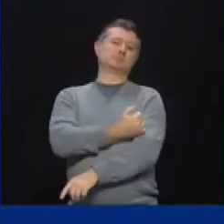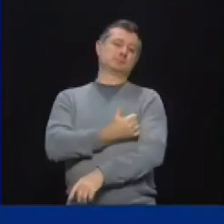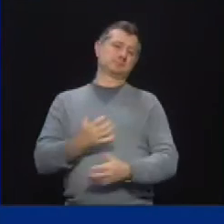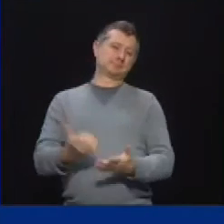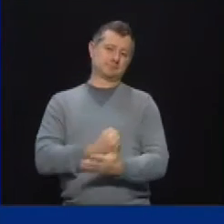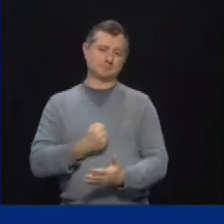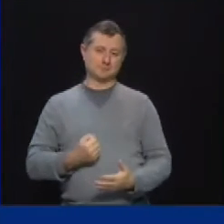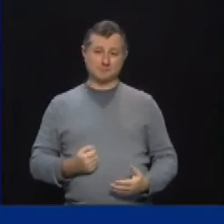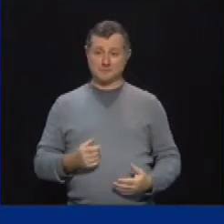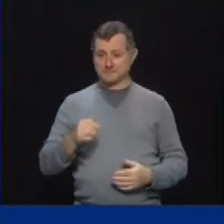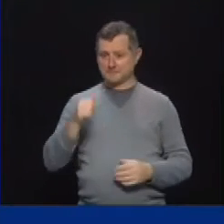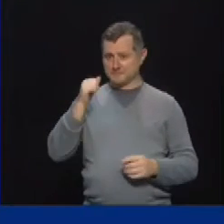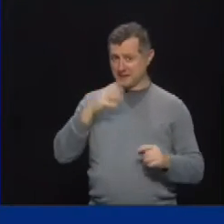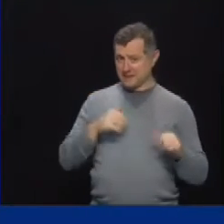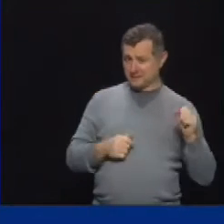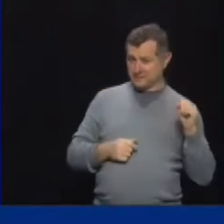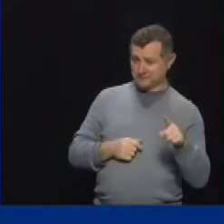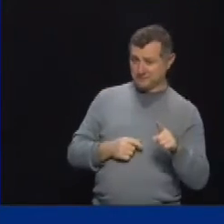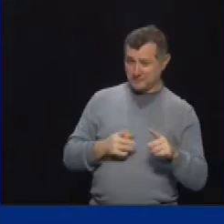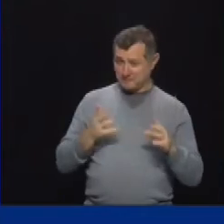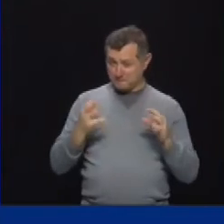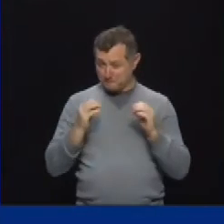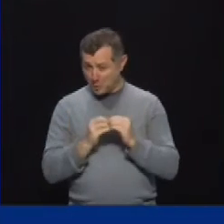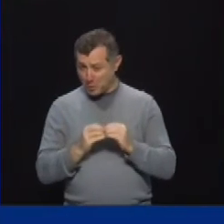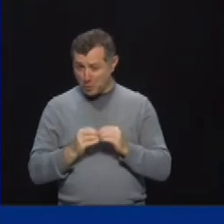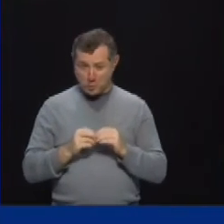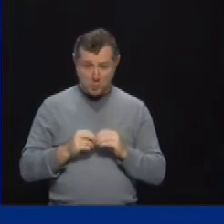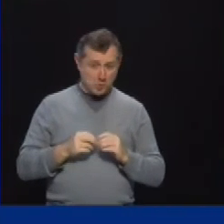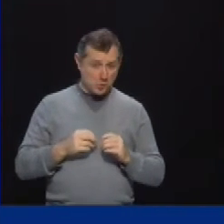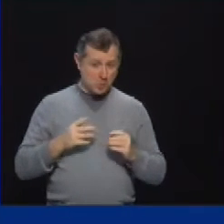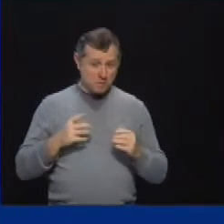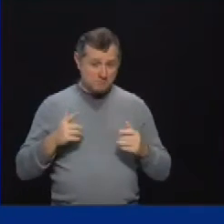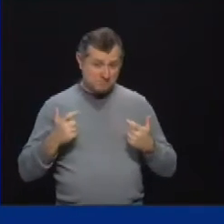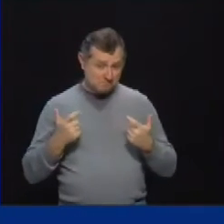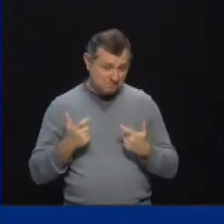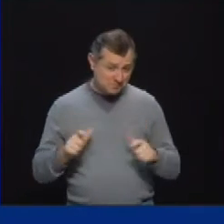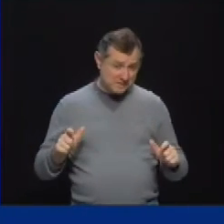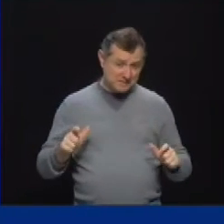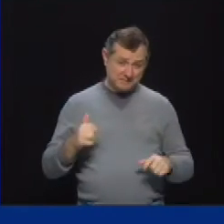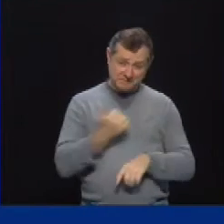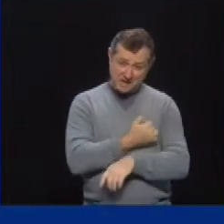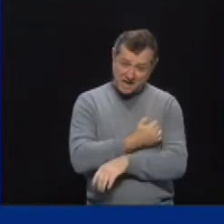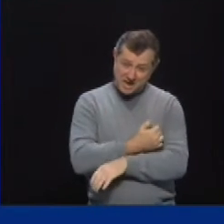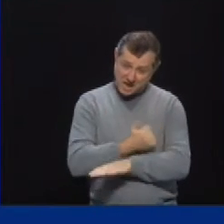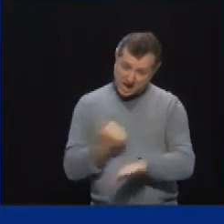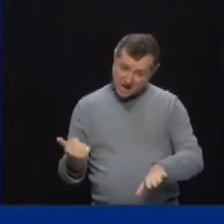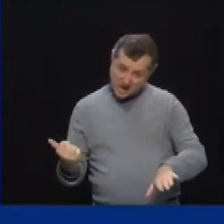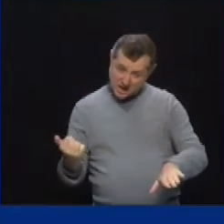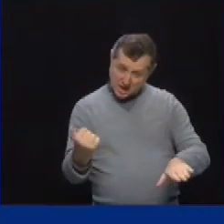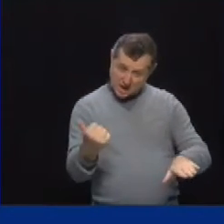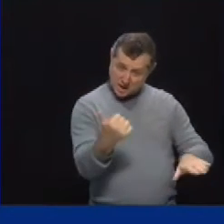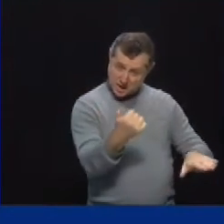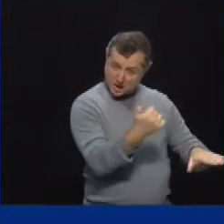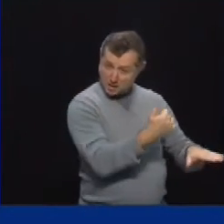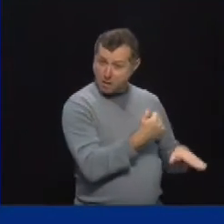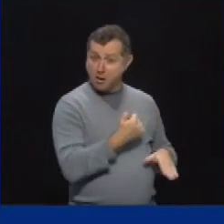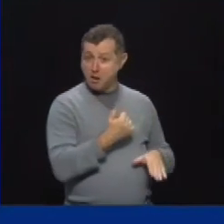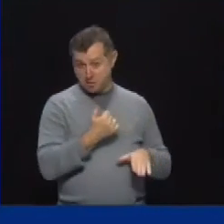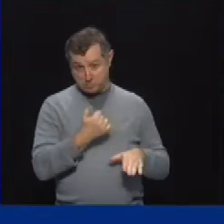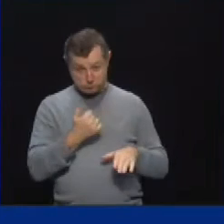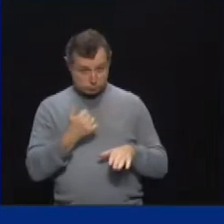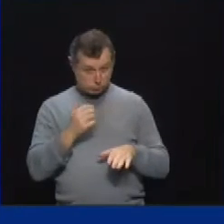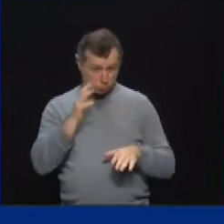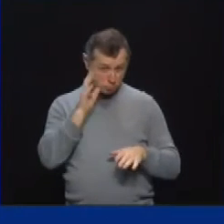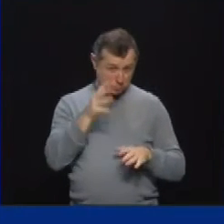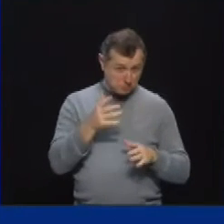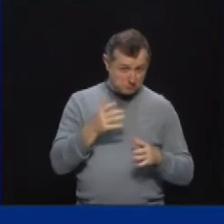to help with the booster, or are you not quite there yet? No, we're there. You know, we've offered them. You know, we just had a call with county. I'm engaging local